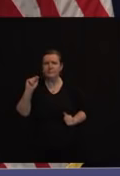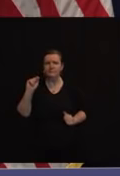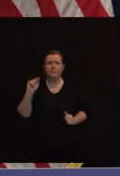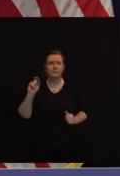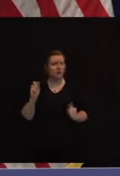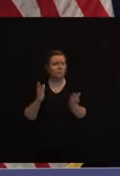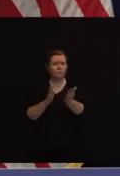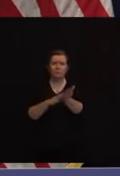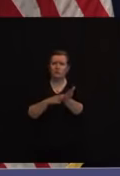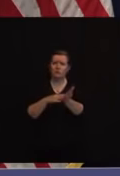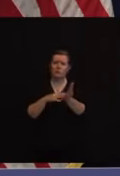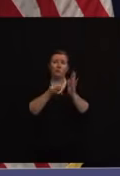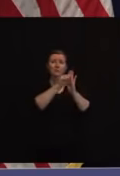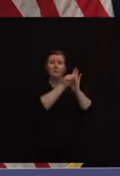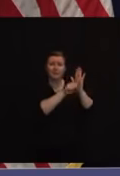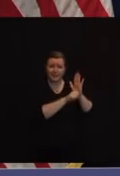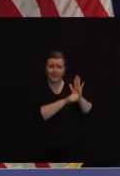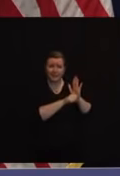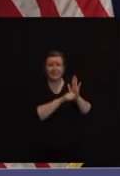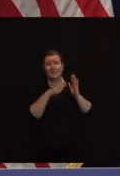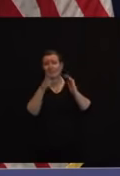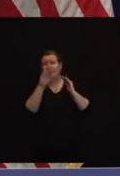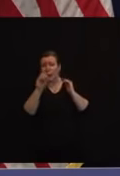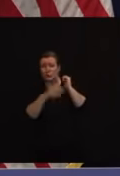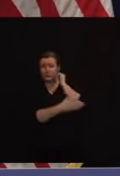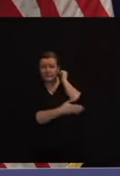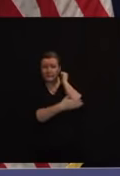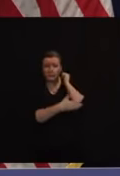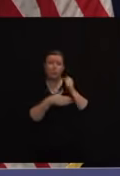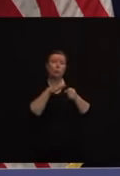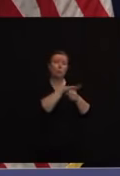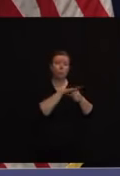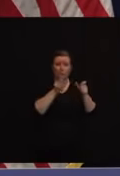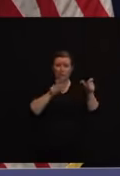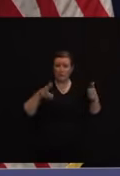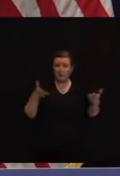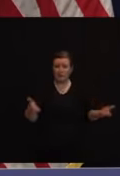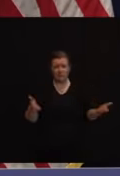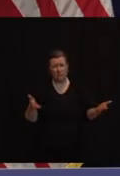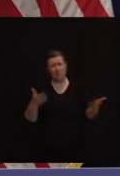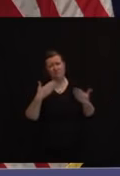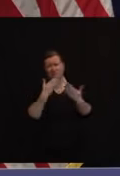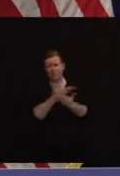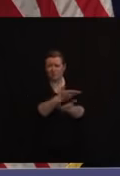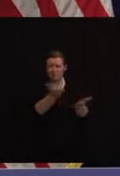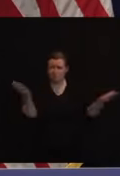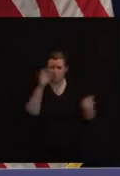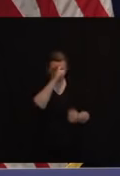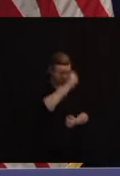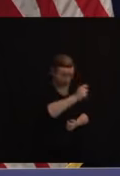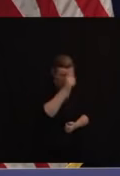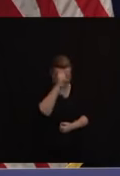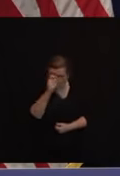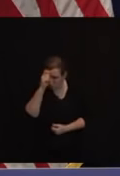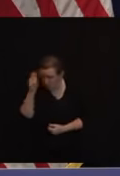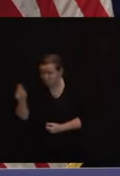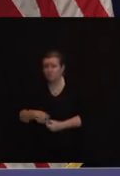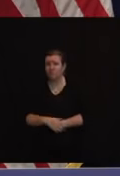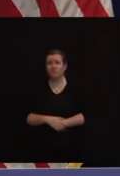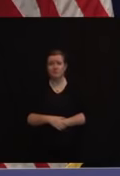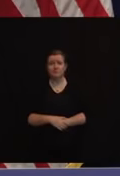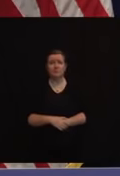the show go at the Rock, and it's all under your leadership, so hats off to you. Secondly, I don't think we've got a VTC on the books